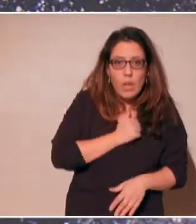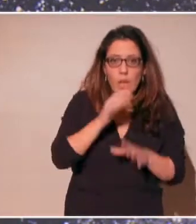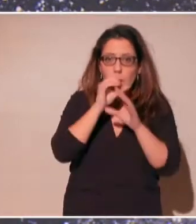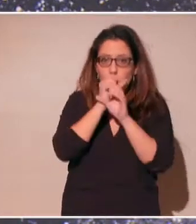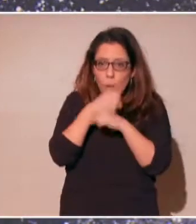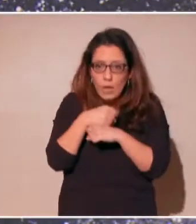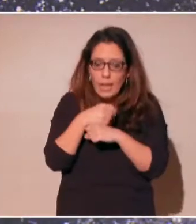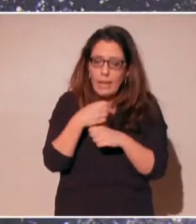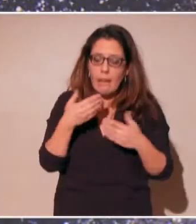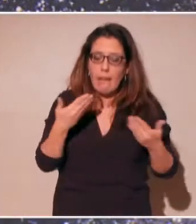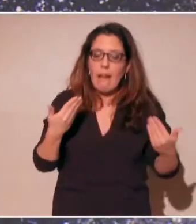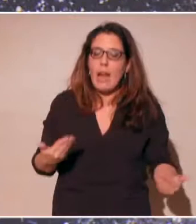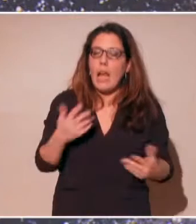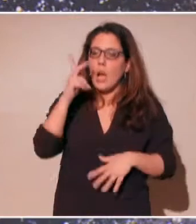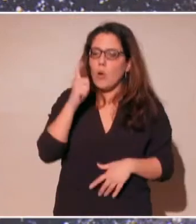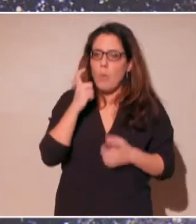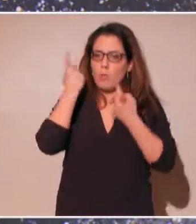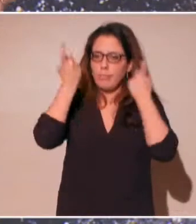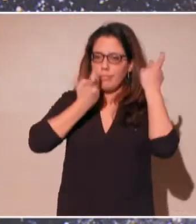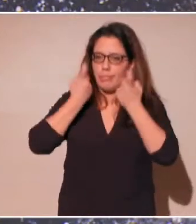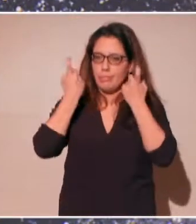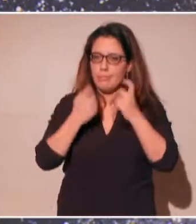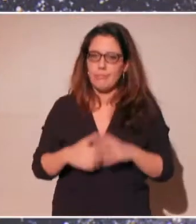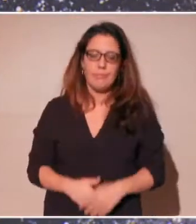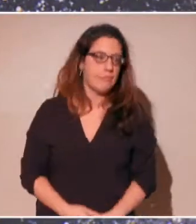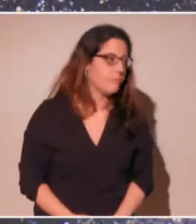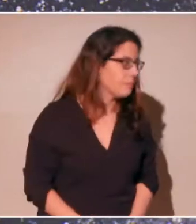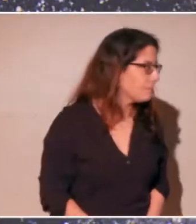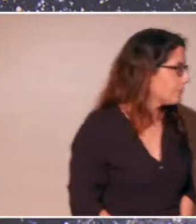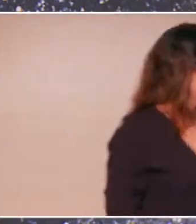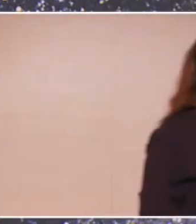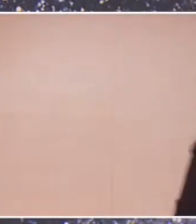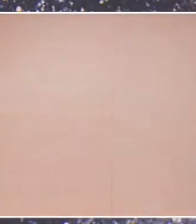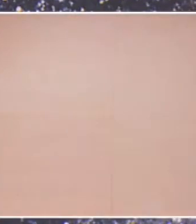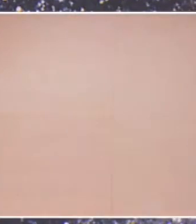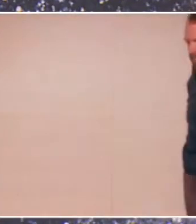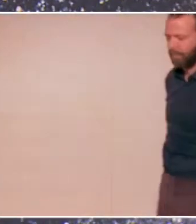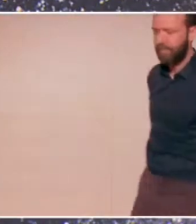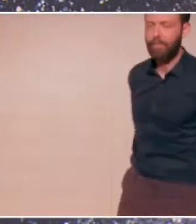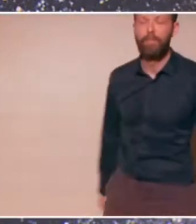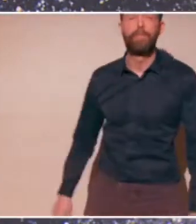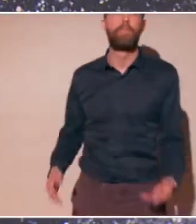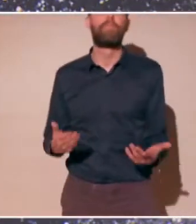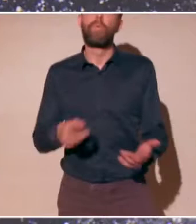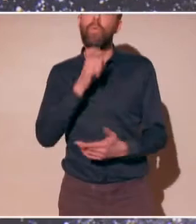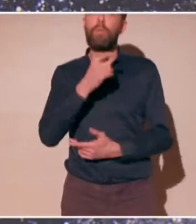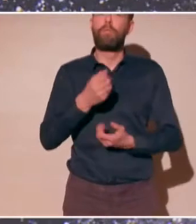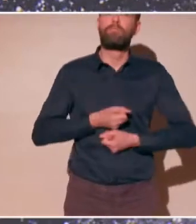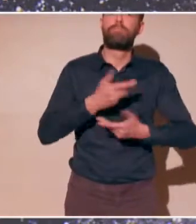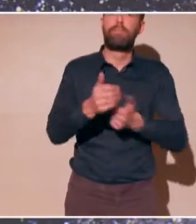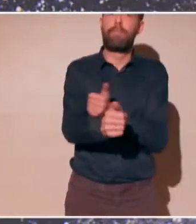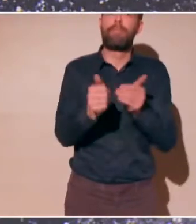of individual data and confidentiality is an issue that is being discussed.